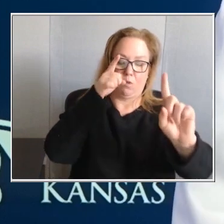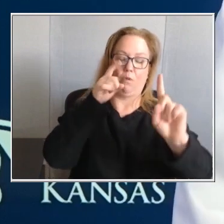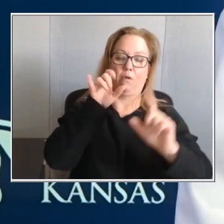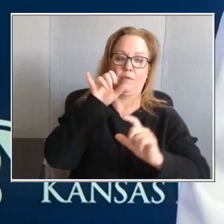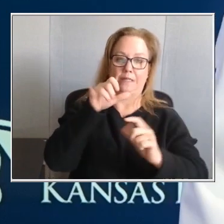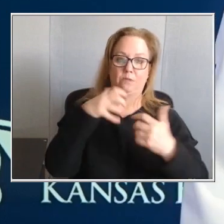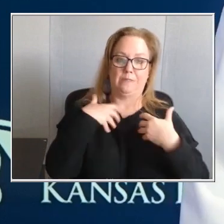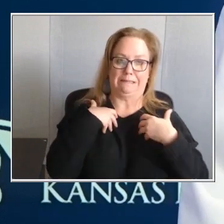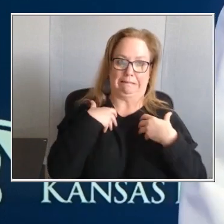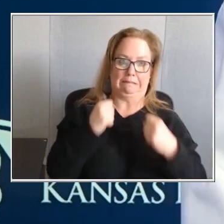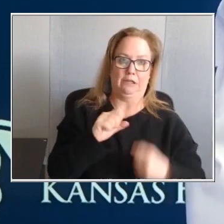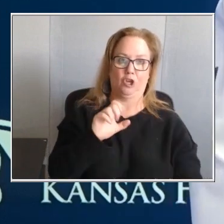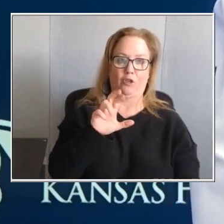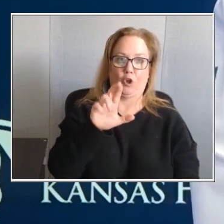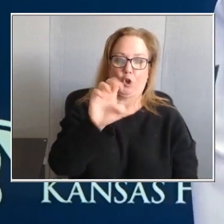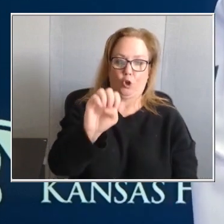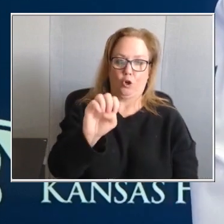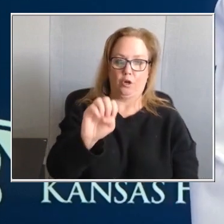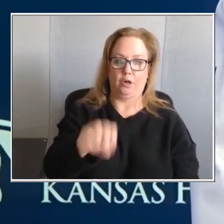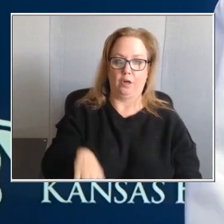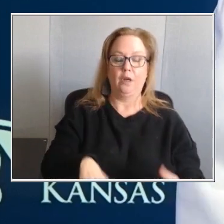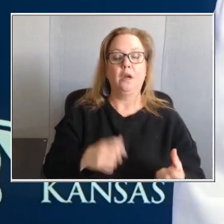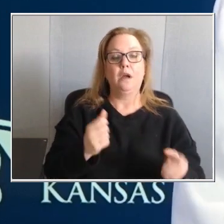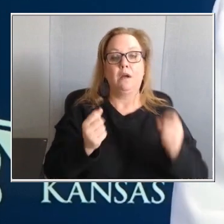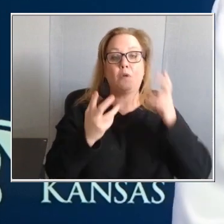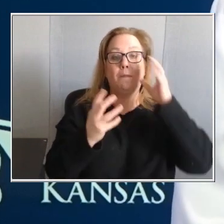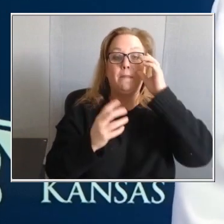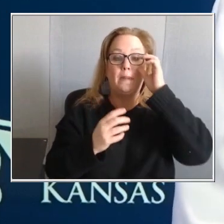in our patients. Now, for many patients